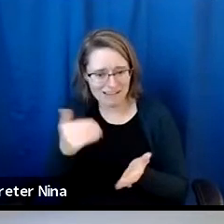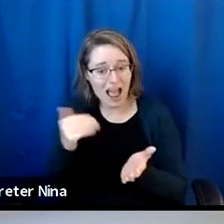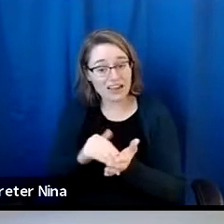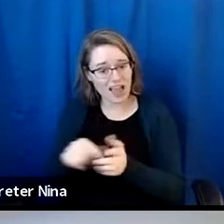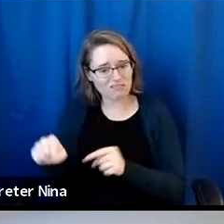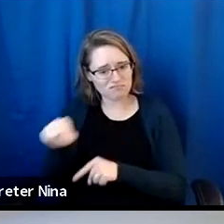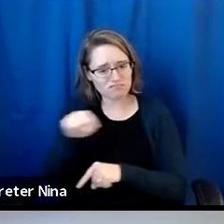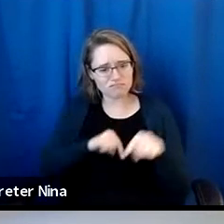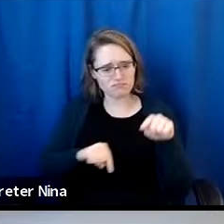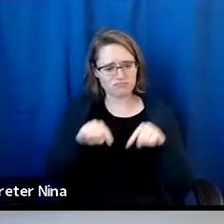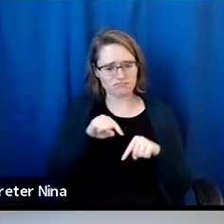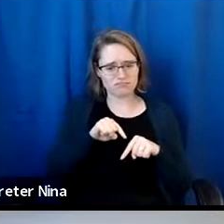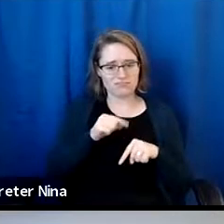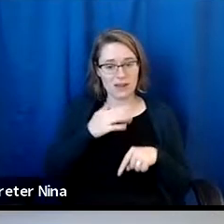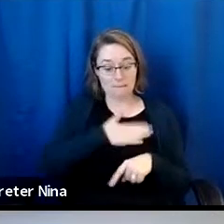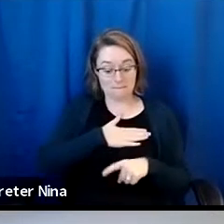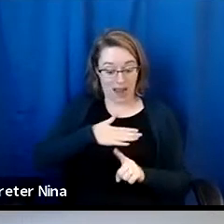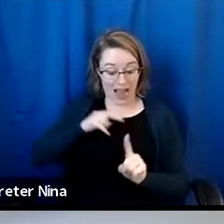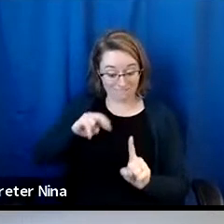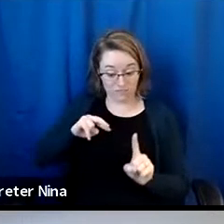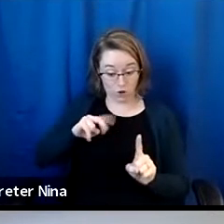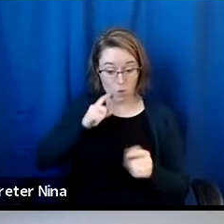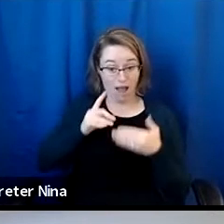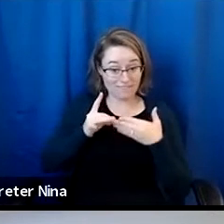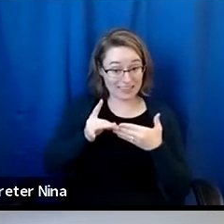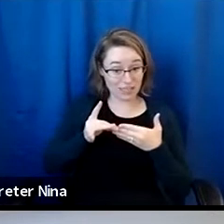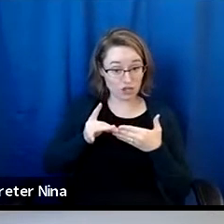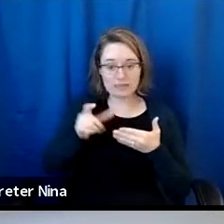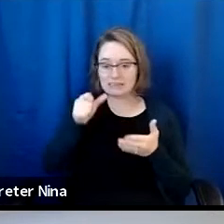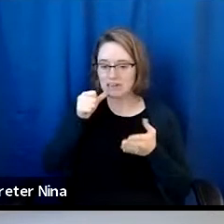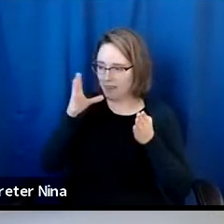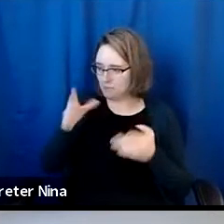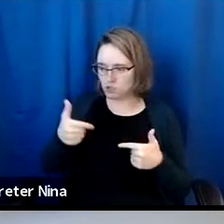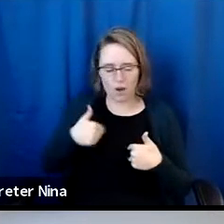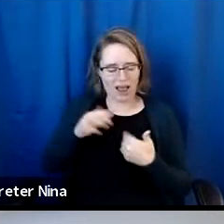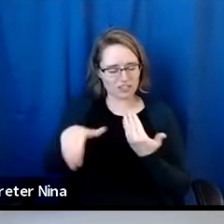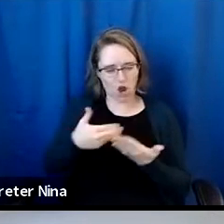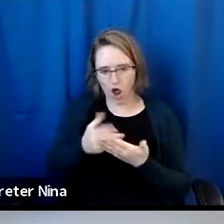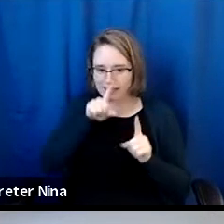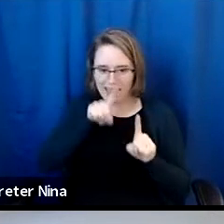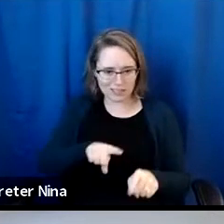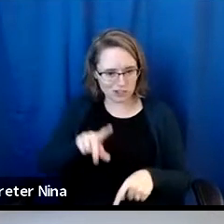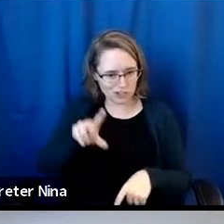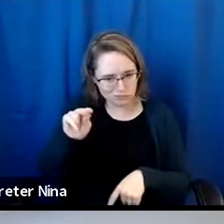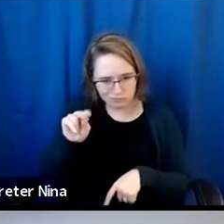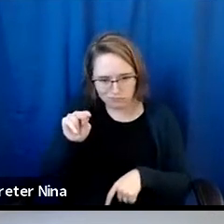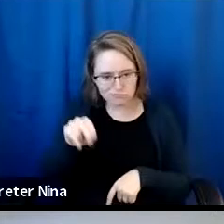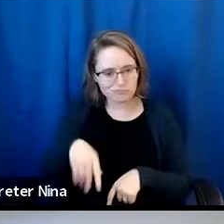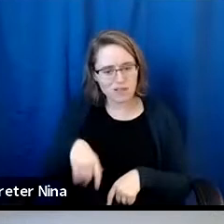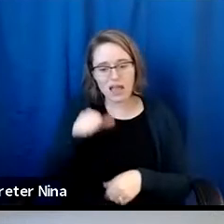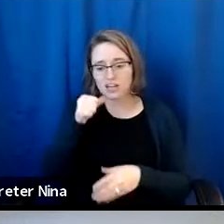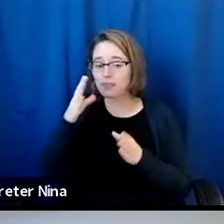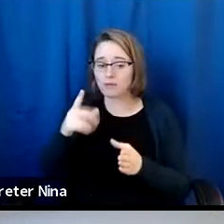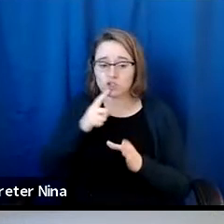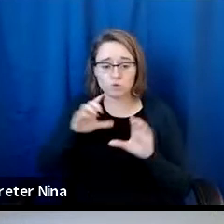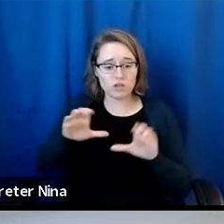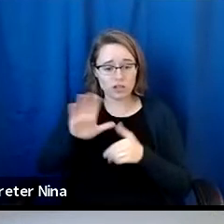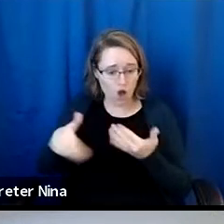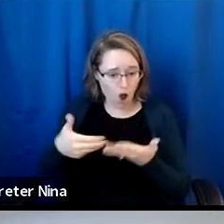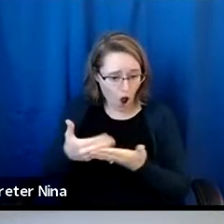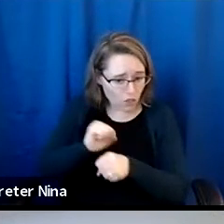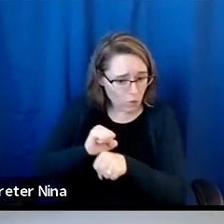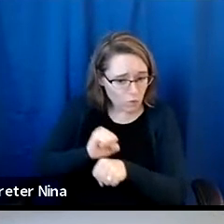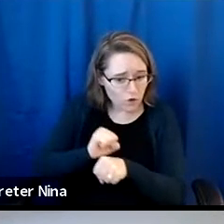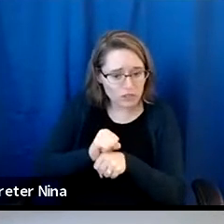of, that my view of a leader is not the person who has all the answers, right? Is not the person who's going to do all the work, is not the